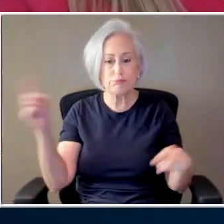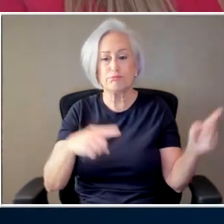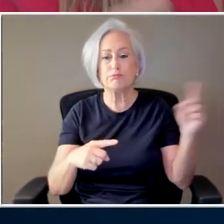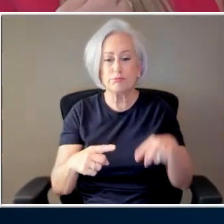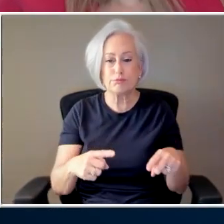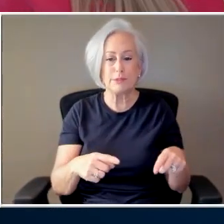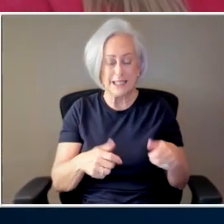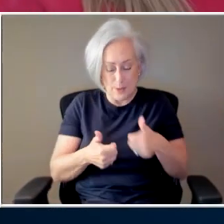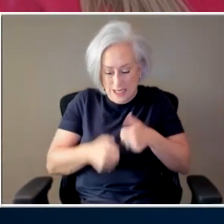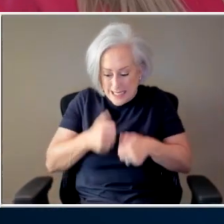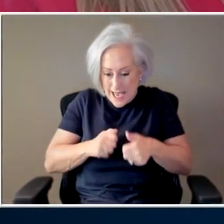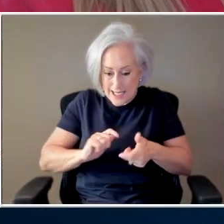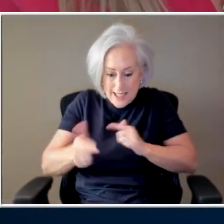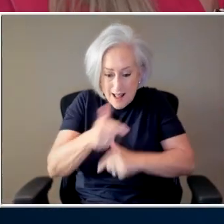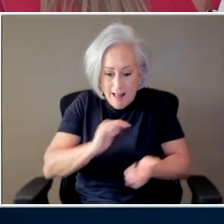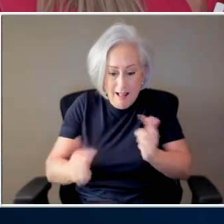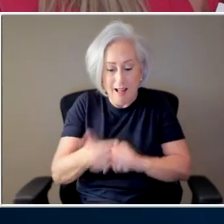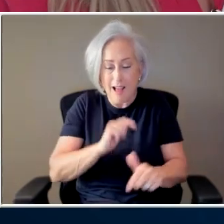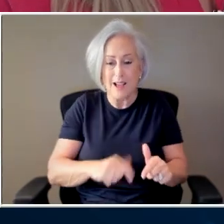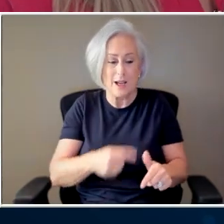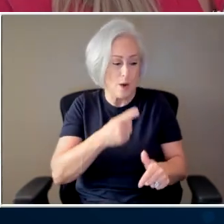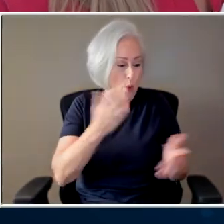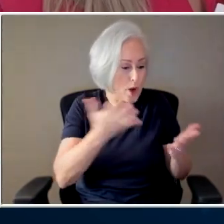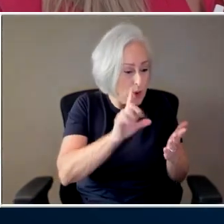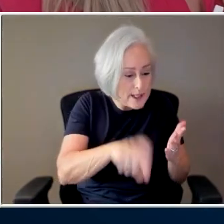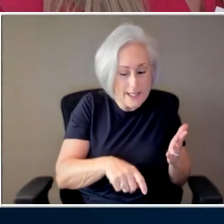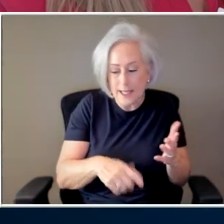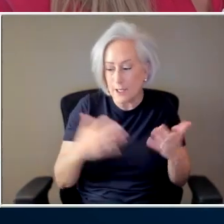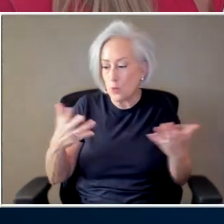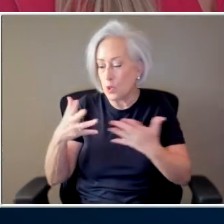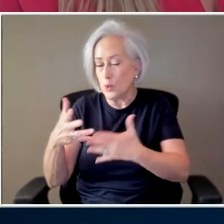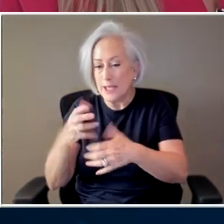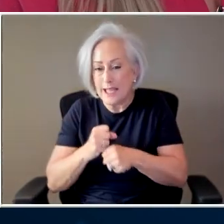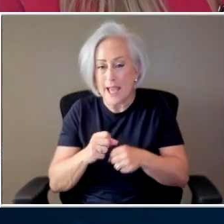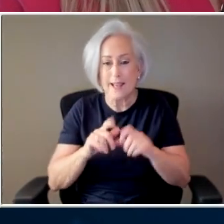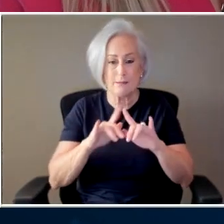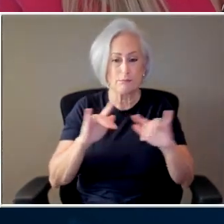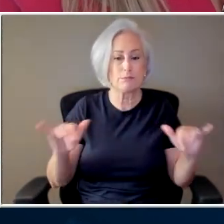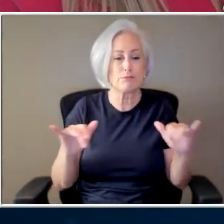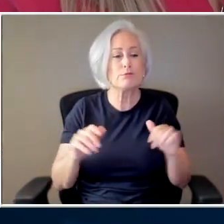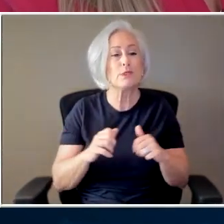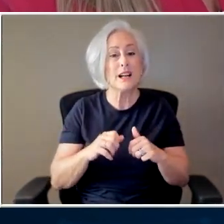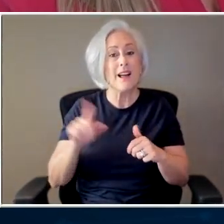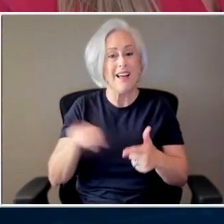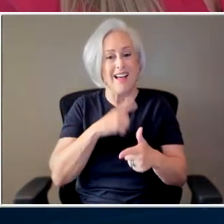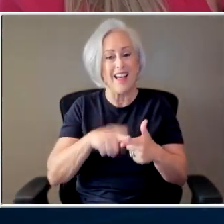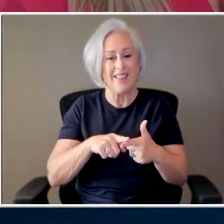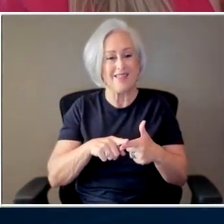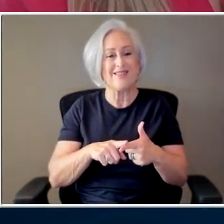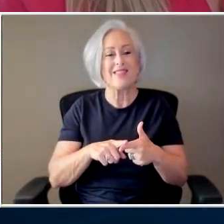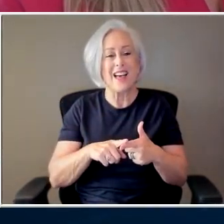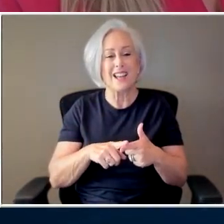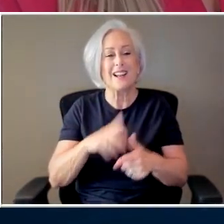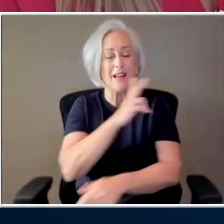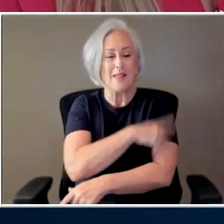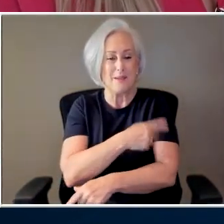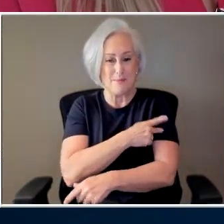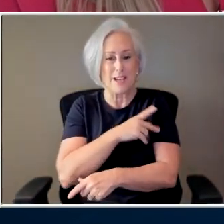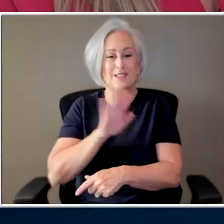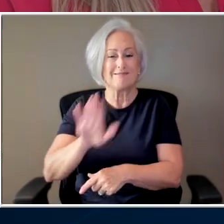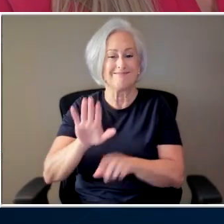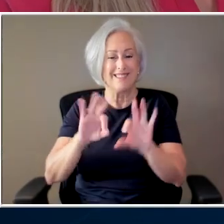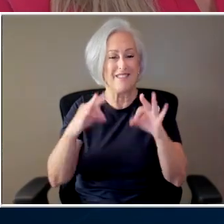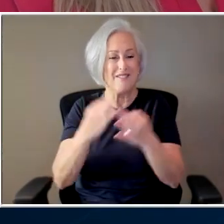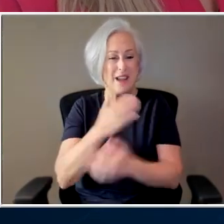say, hey, what can we get? What do we need? And then we also had the help of all of the patient's family members.